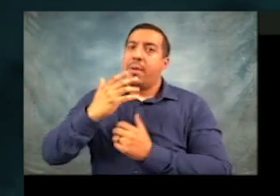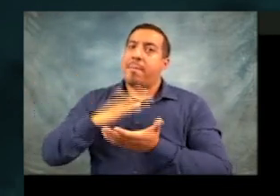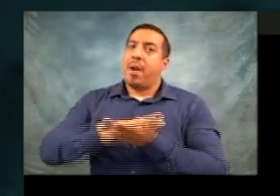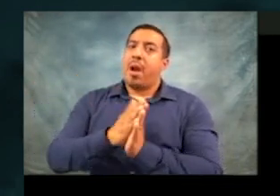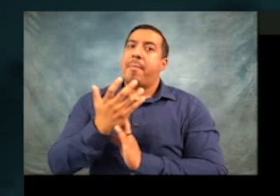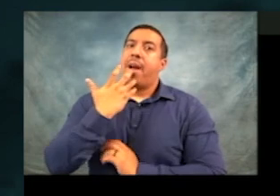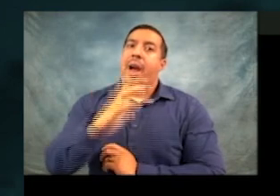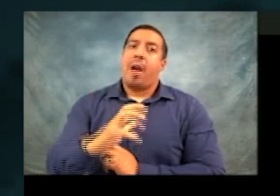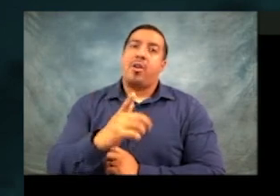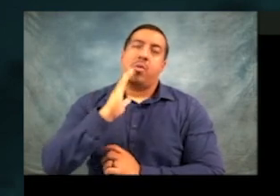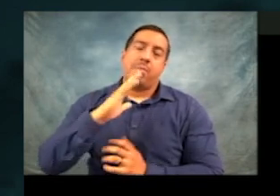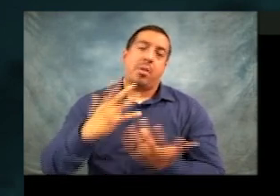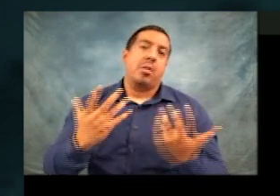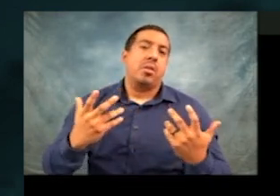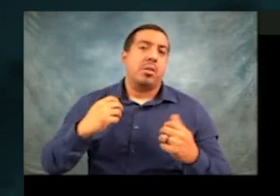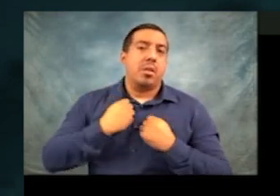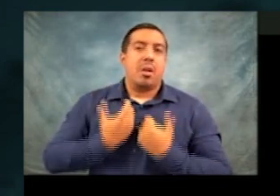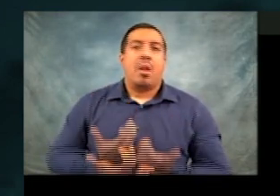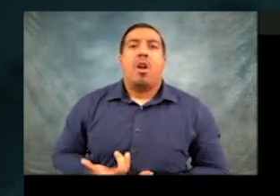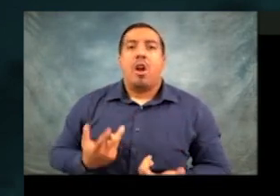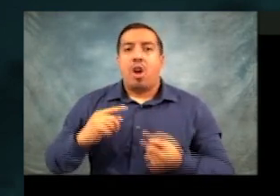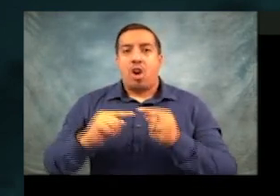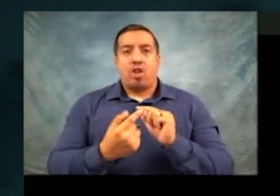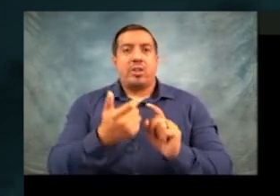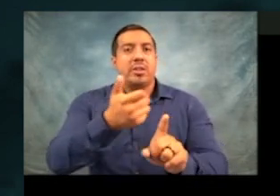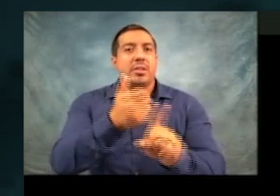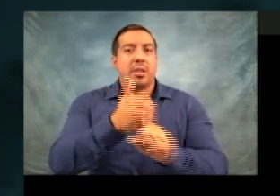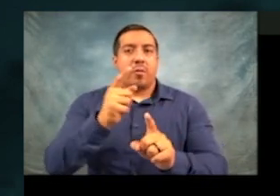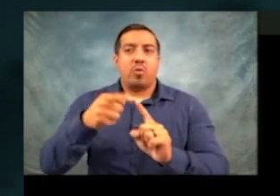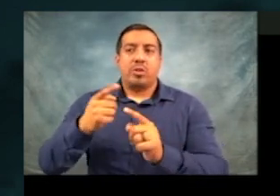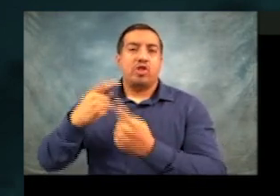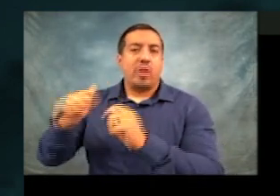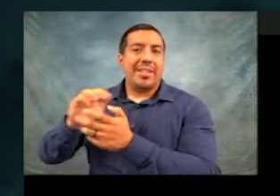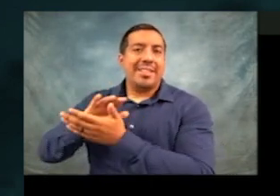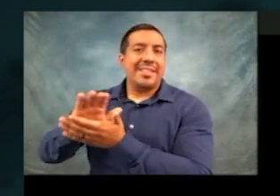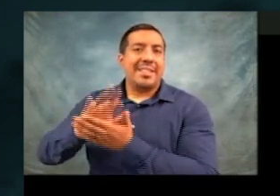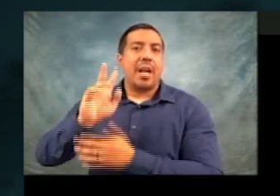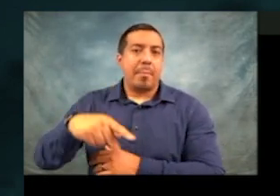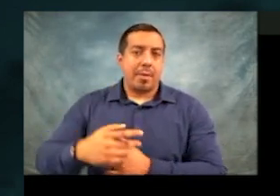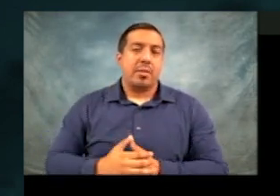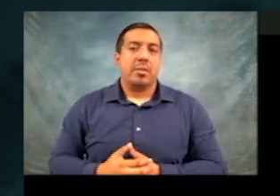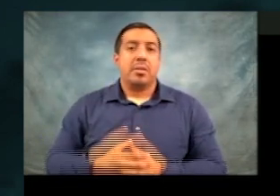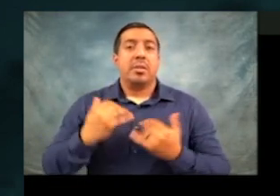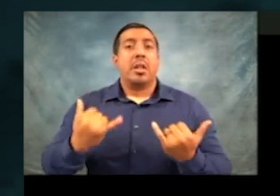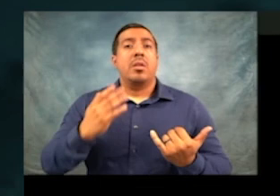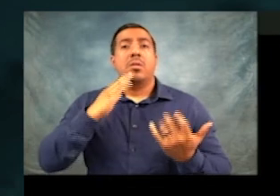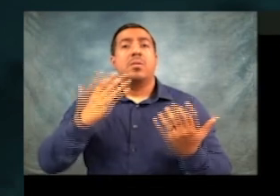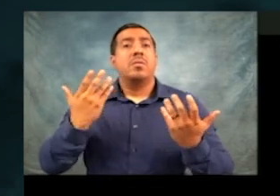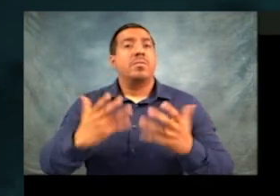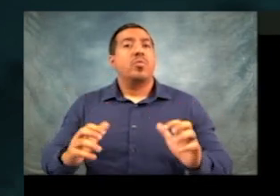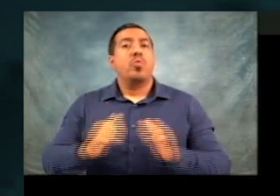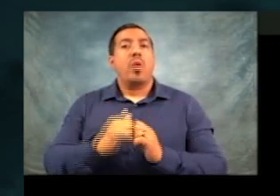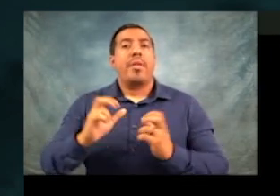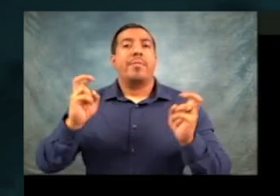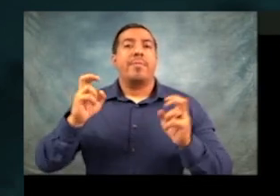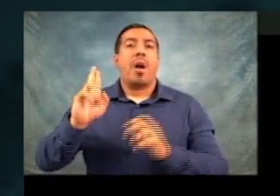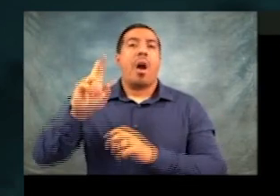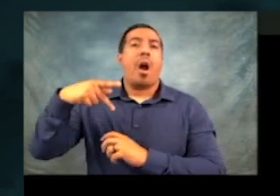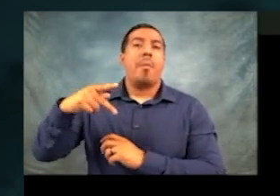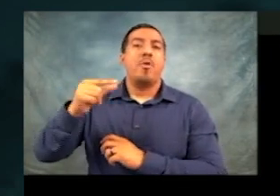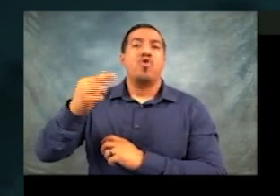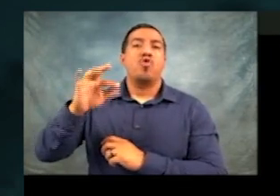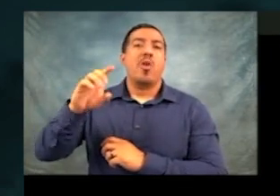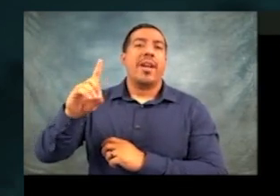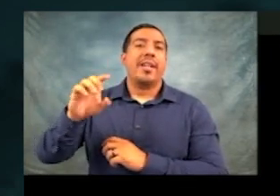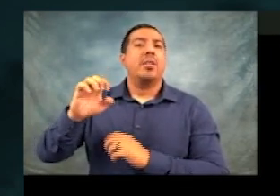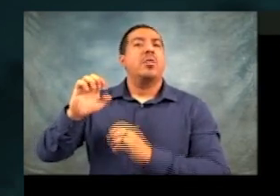you can overextend yourself and hurt yourself in the cleanup process. And then I'm going to conclude with we're upgrading our modeling system